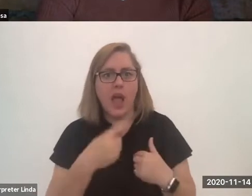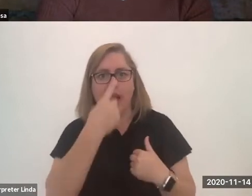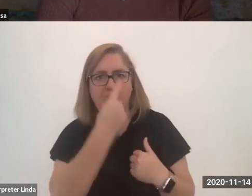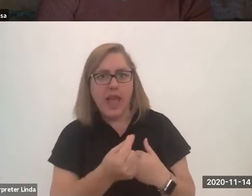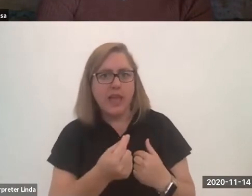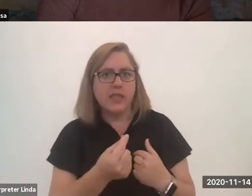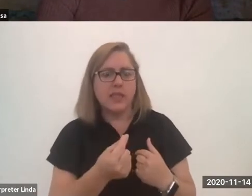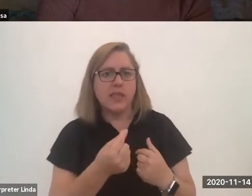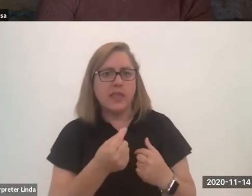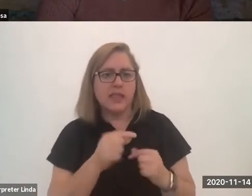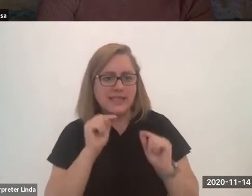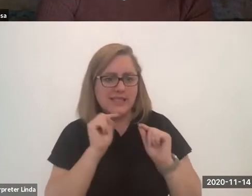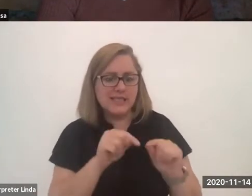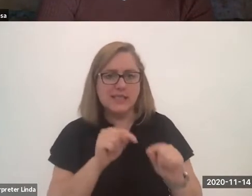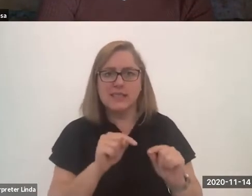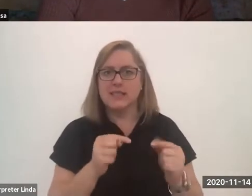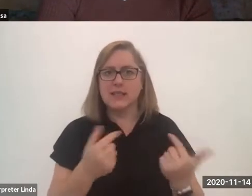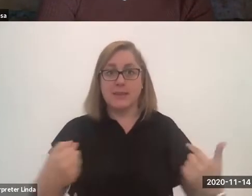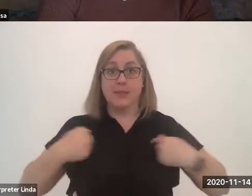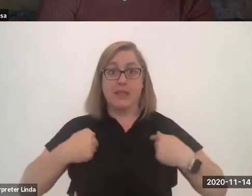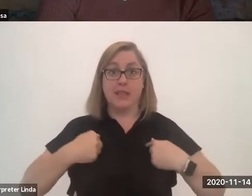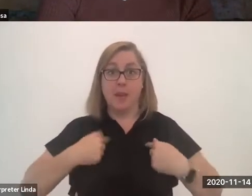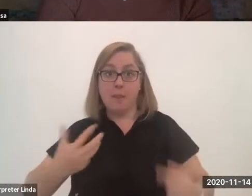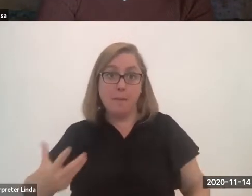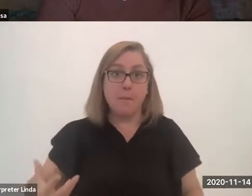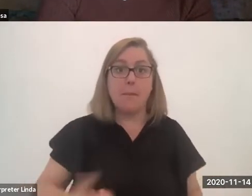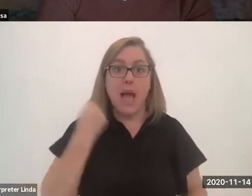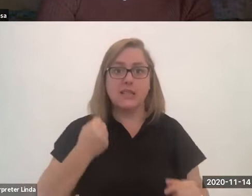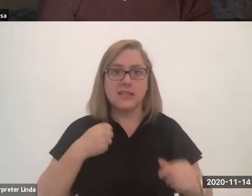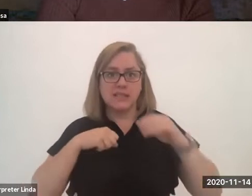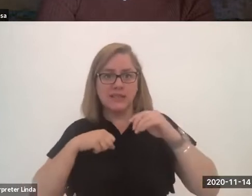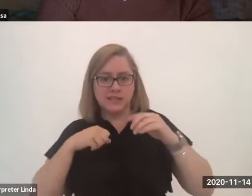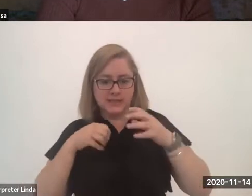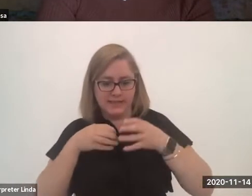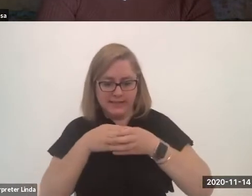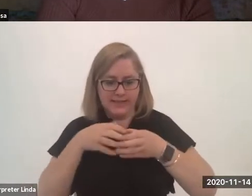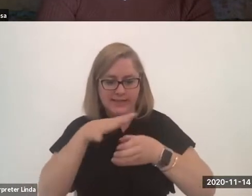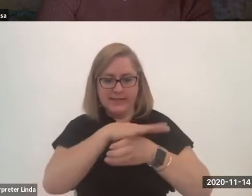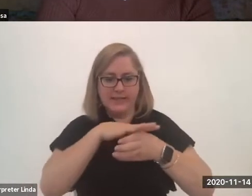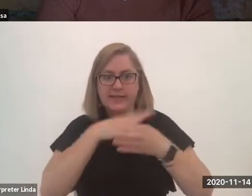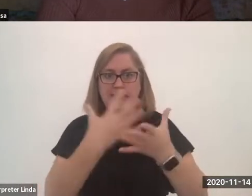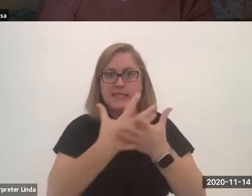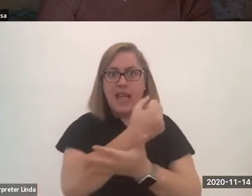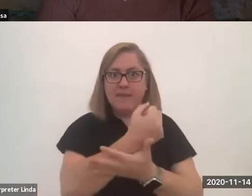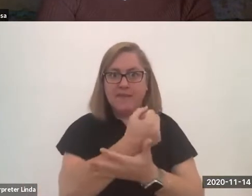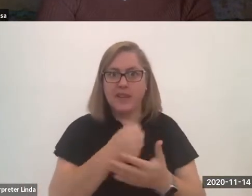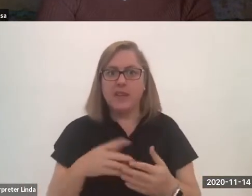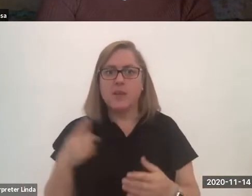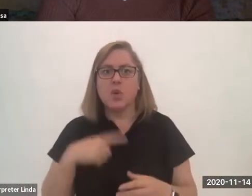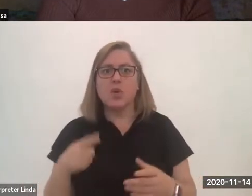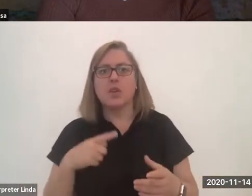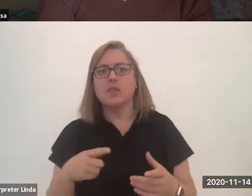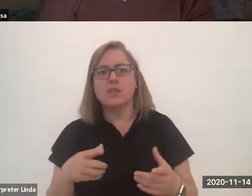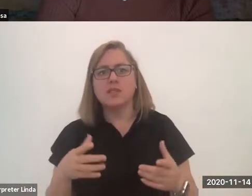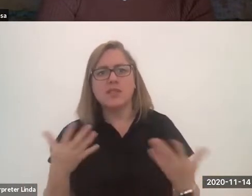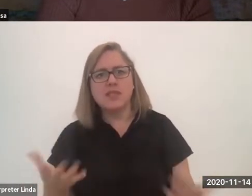this idea that I don't have to be inside this space to be safe, especially because we were all,